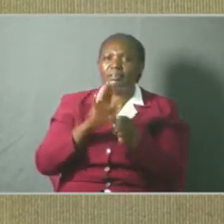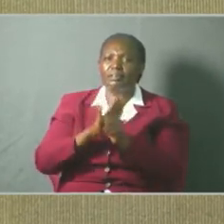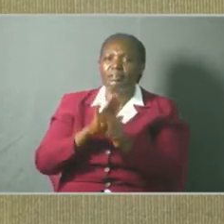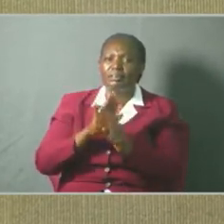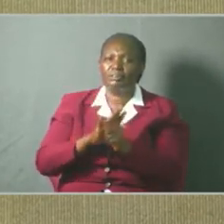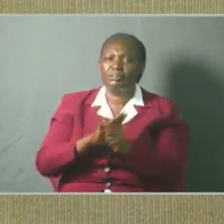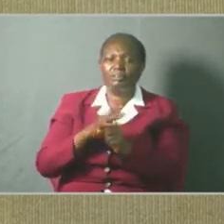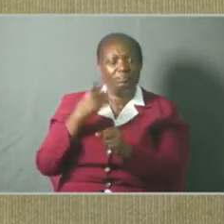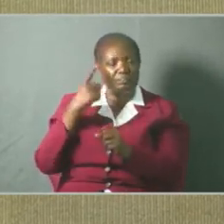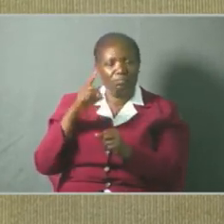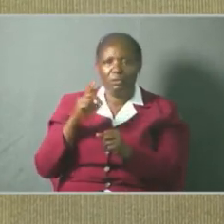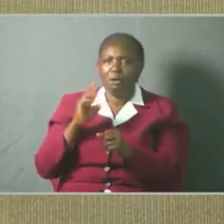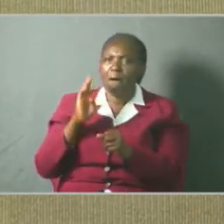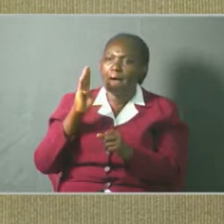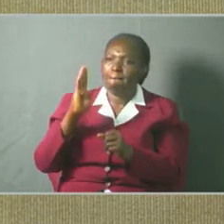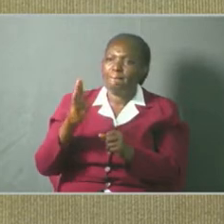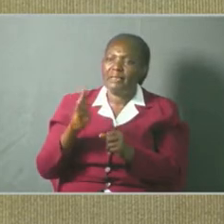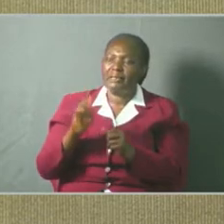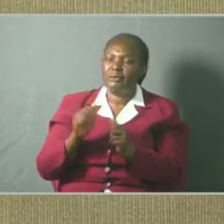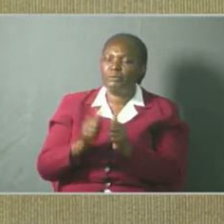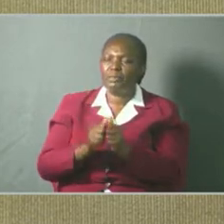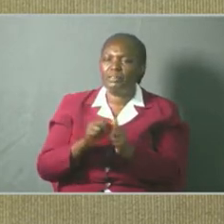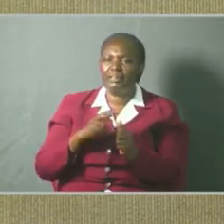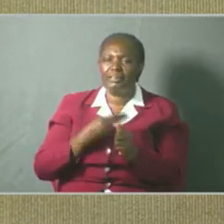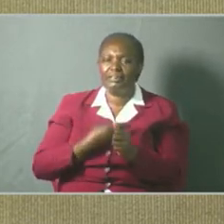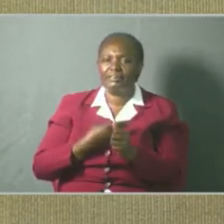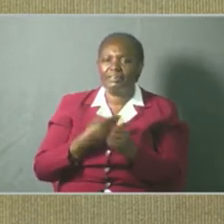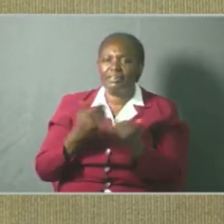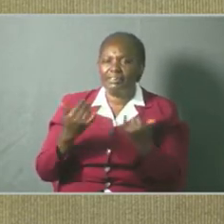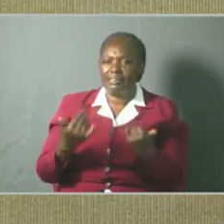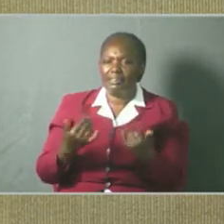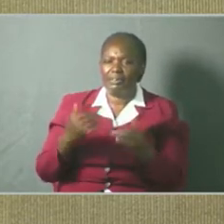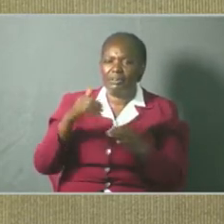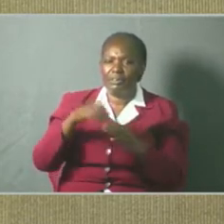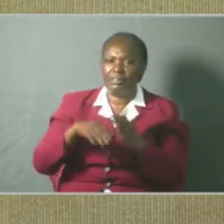with us this afternoon. I want to look at the book of Numbers,